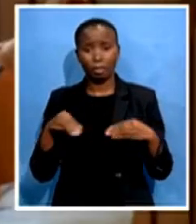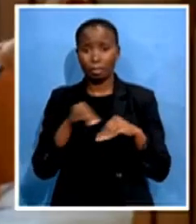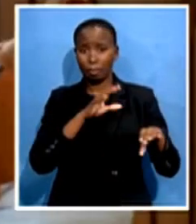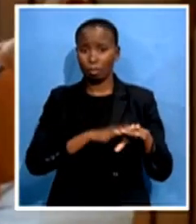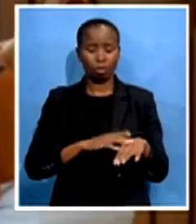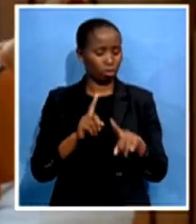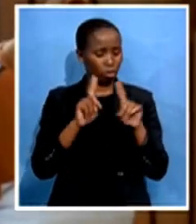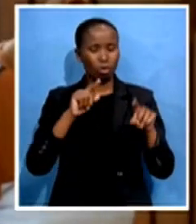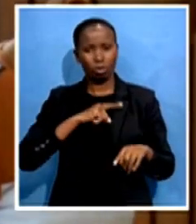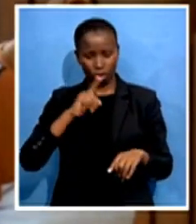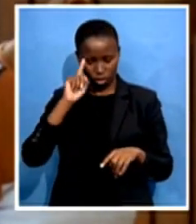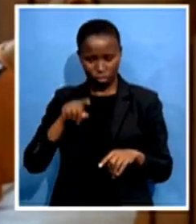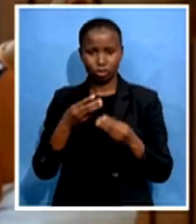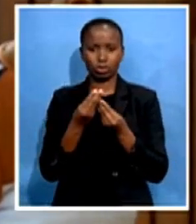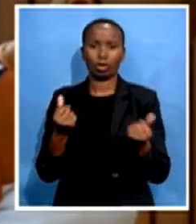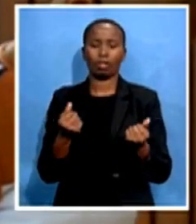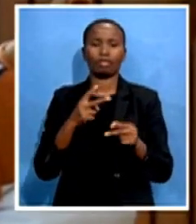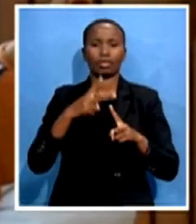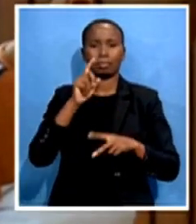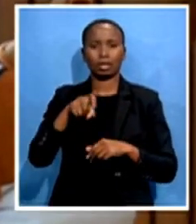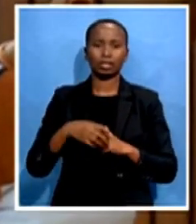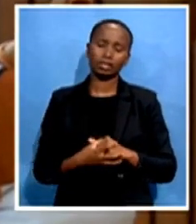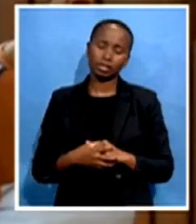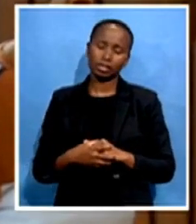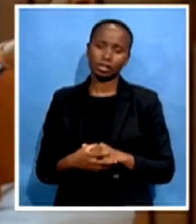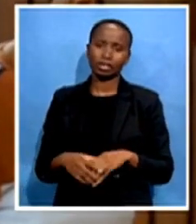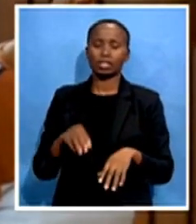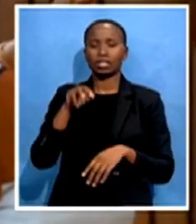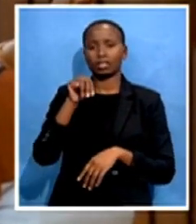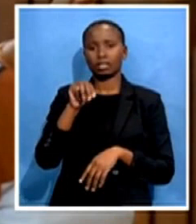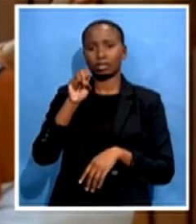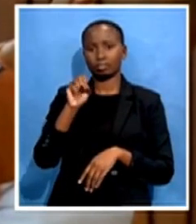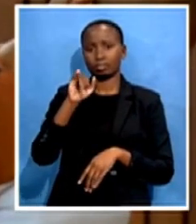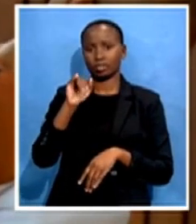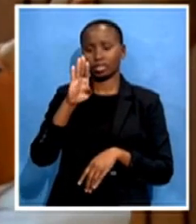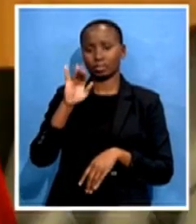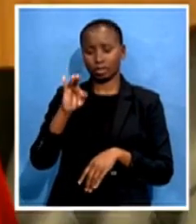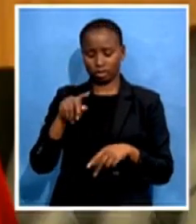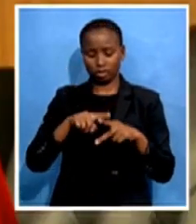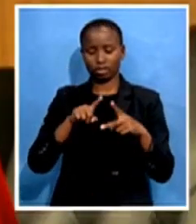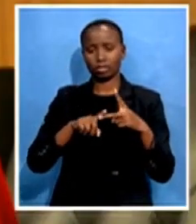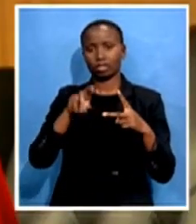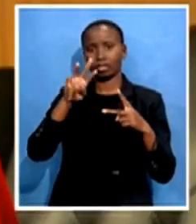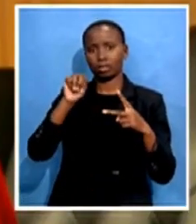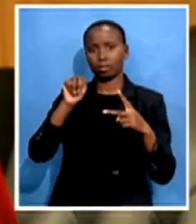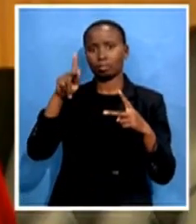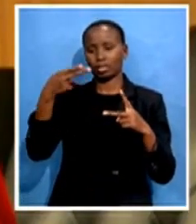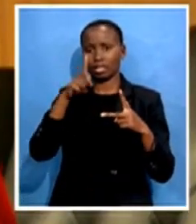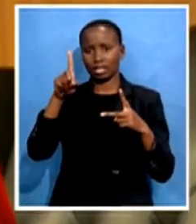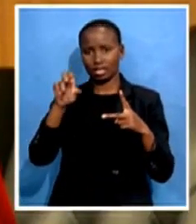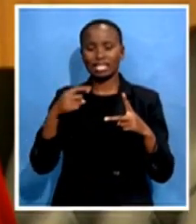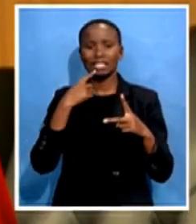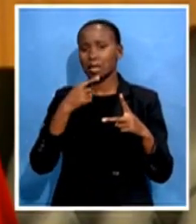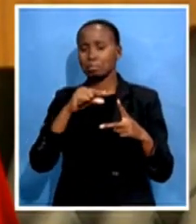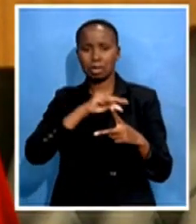finality. Msibi, Mhlanga and Mkize pleaded not guilty to all charges. The fourth accused,